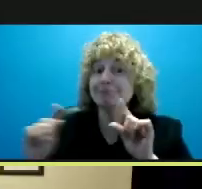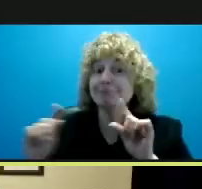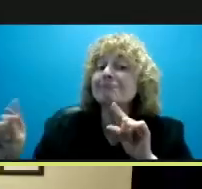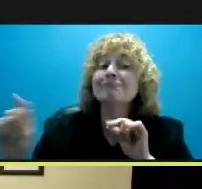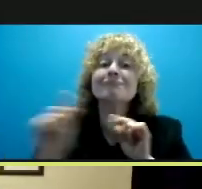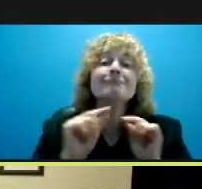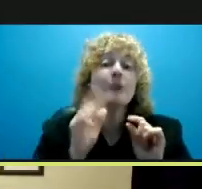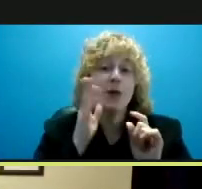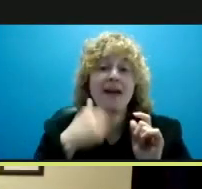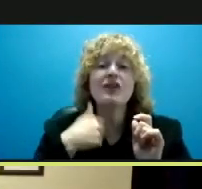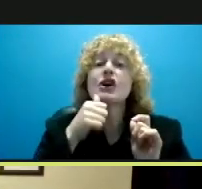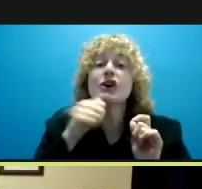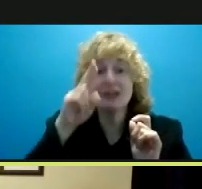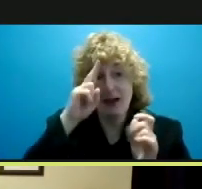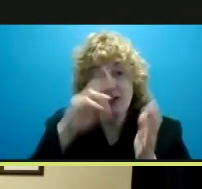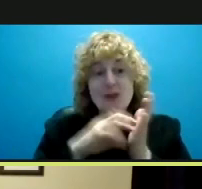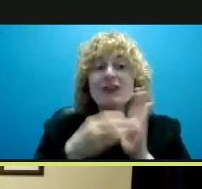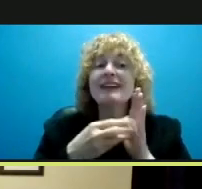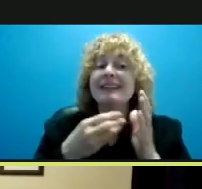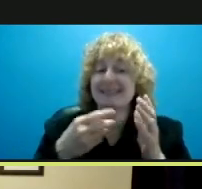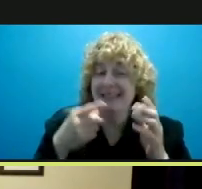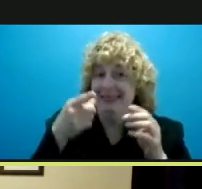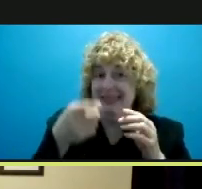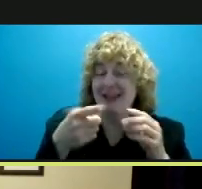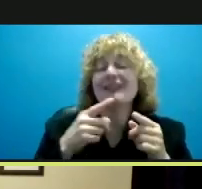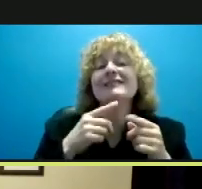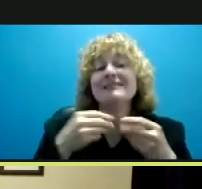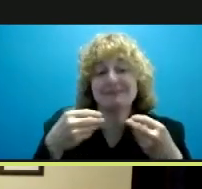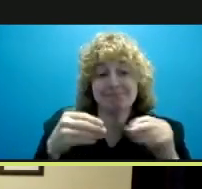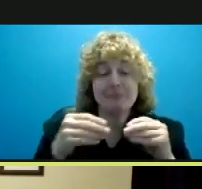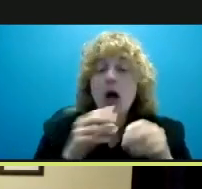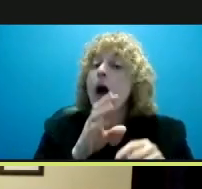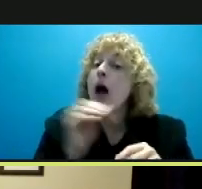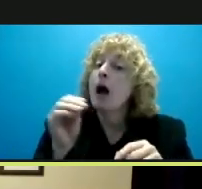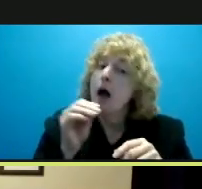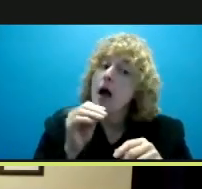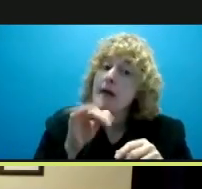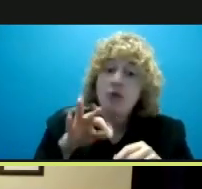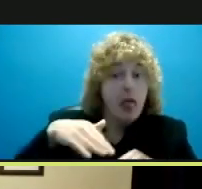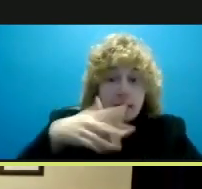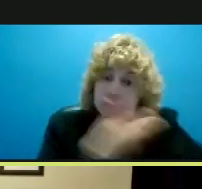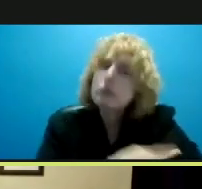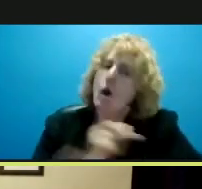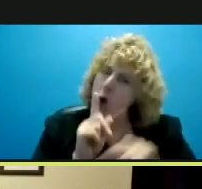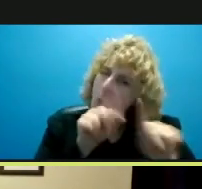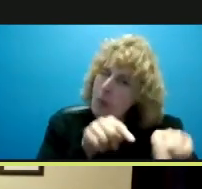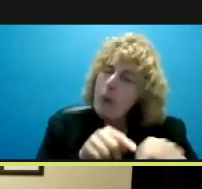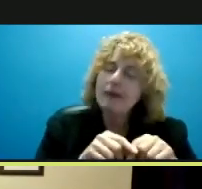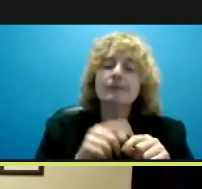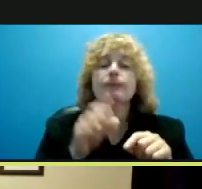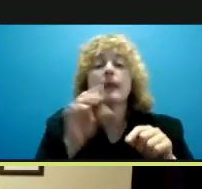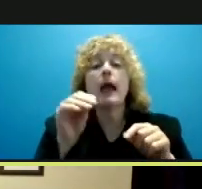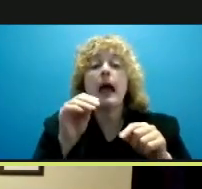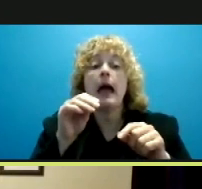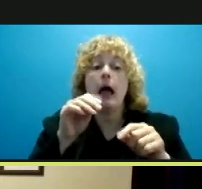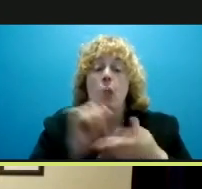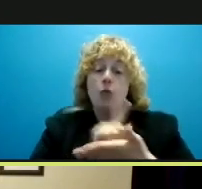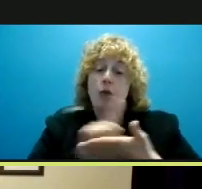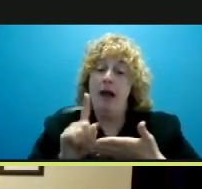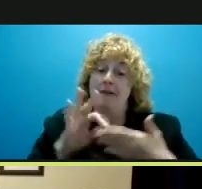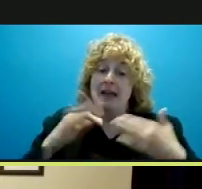know, go check that out if you have not gotten vaccinated. And lastly, DPN Week of the Young Child